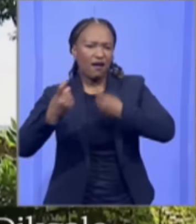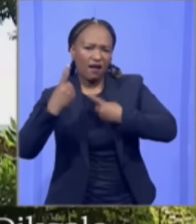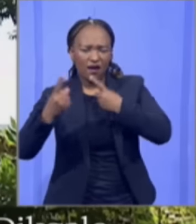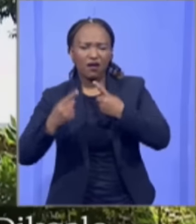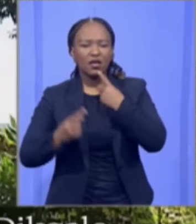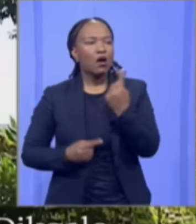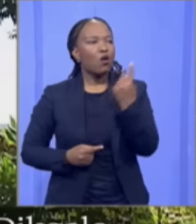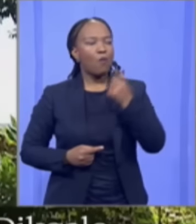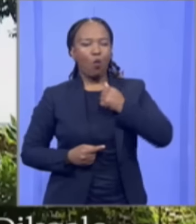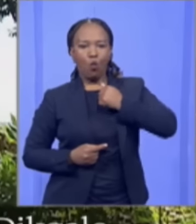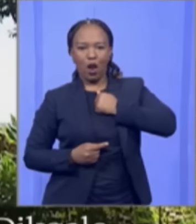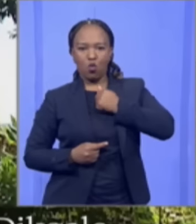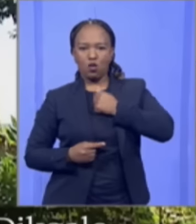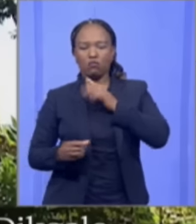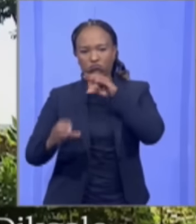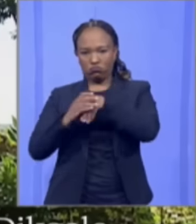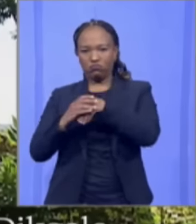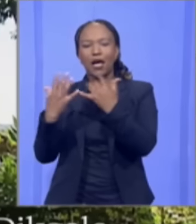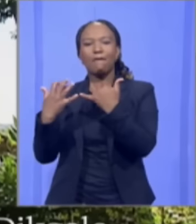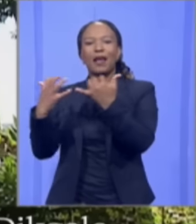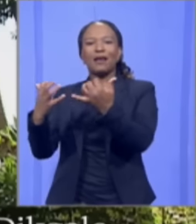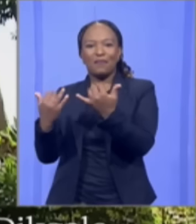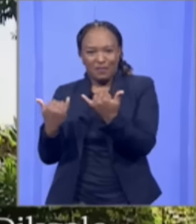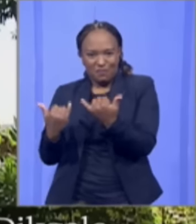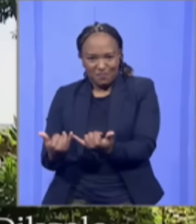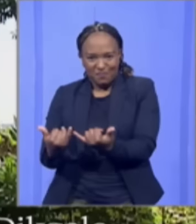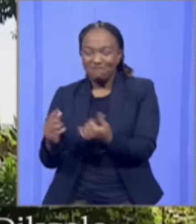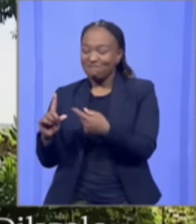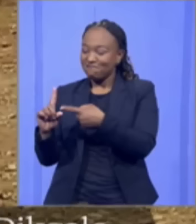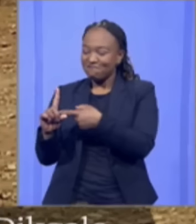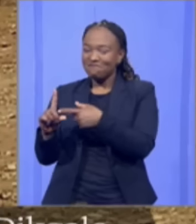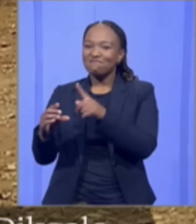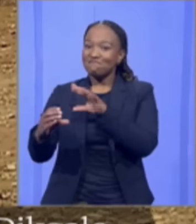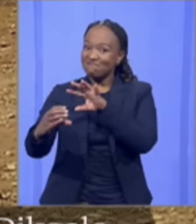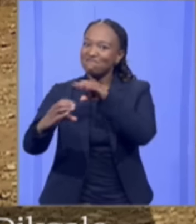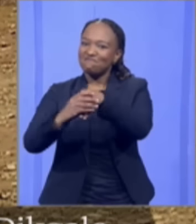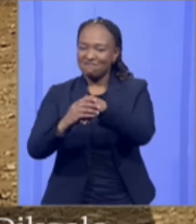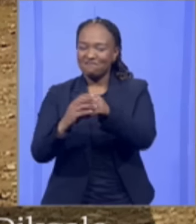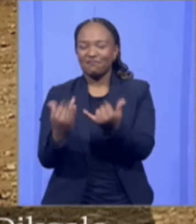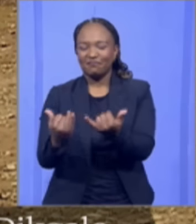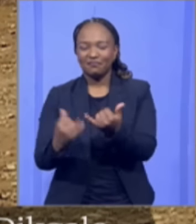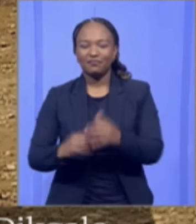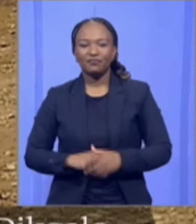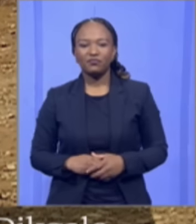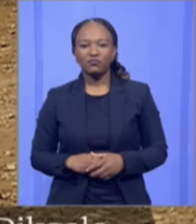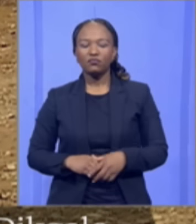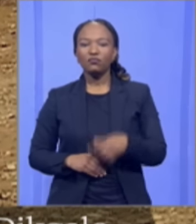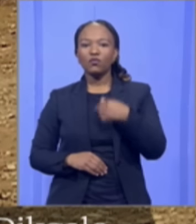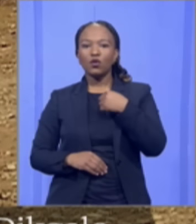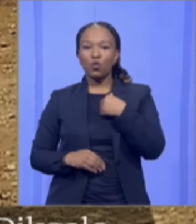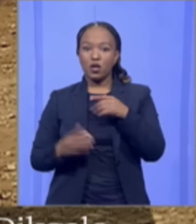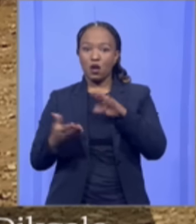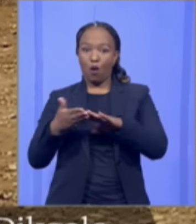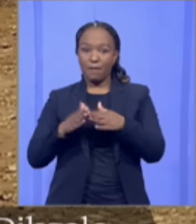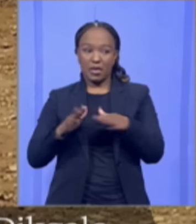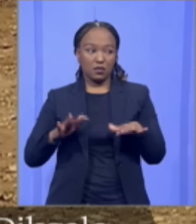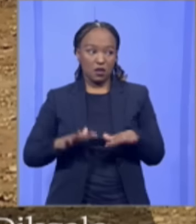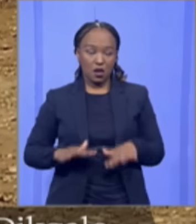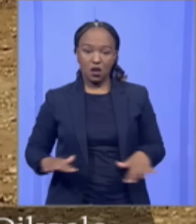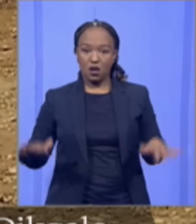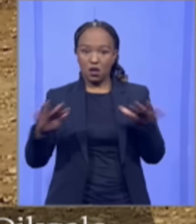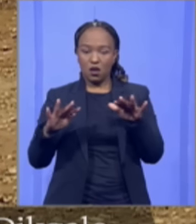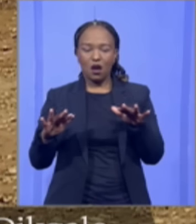tsena ning ka parlamente bjalong o tsene Minanuku. Jale ka badudi ba Moduane ke kwa ke le motlotlo